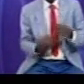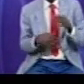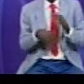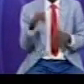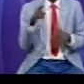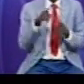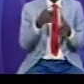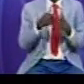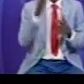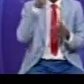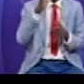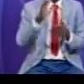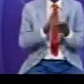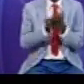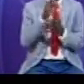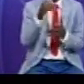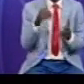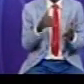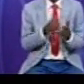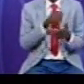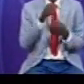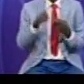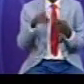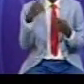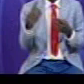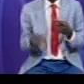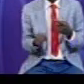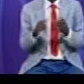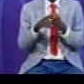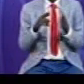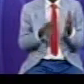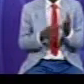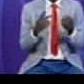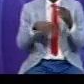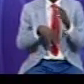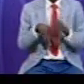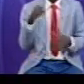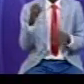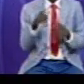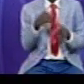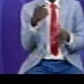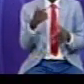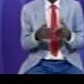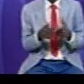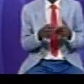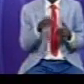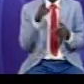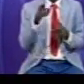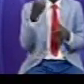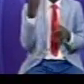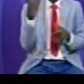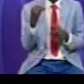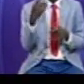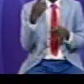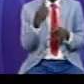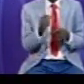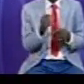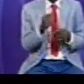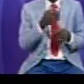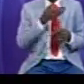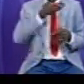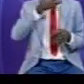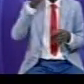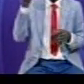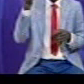when the final results, the compilations came out, the official results from the school, God did it. He made me to be the best graduate student of the department to his